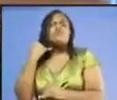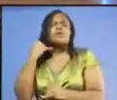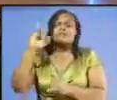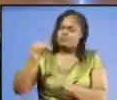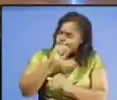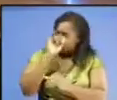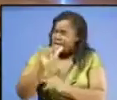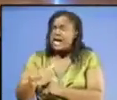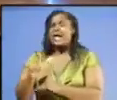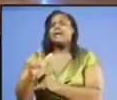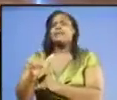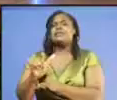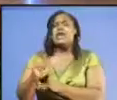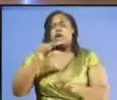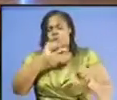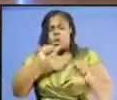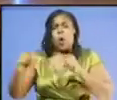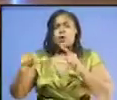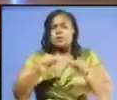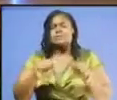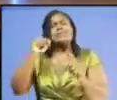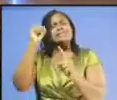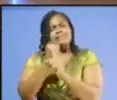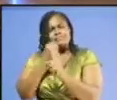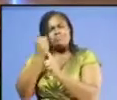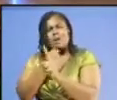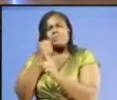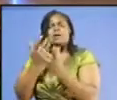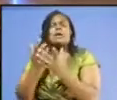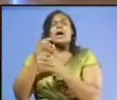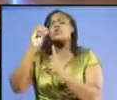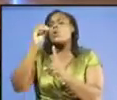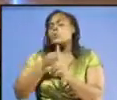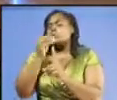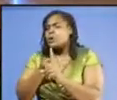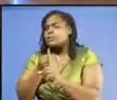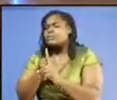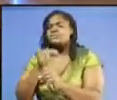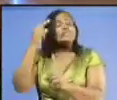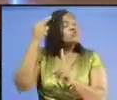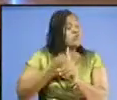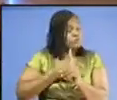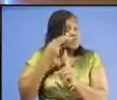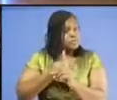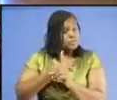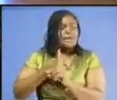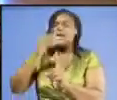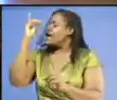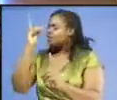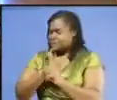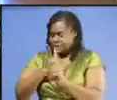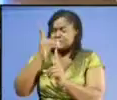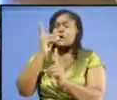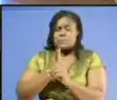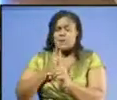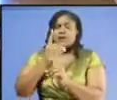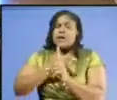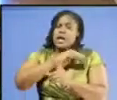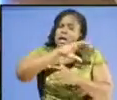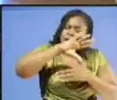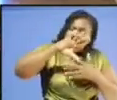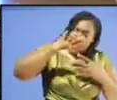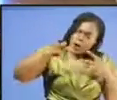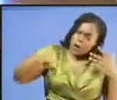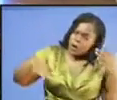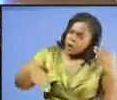and July and August and September and October and November and December, all